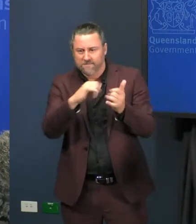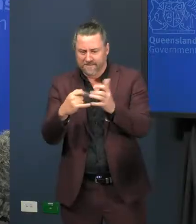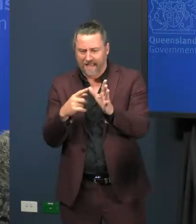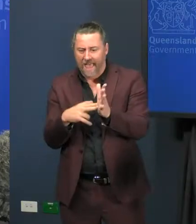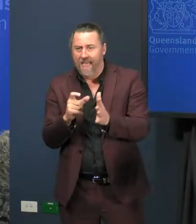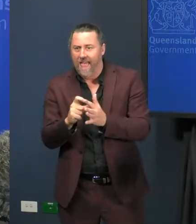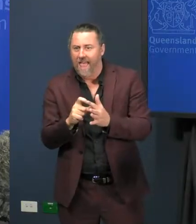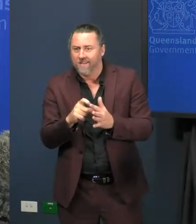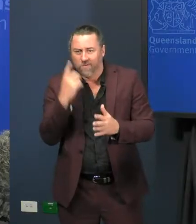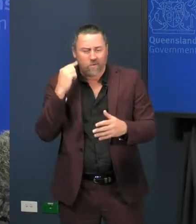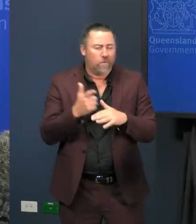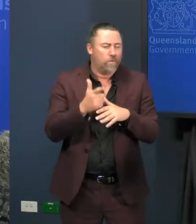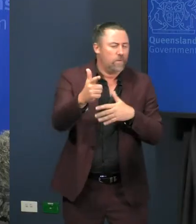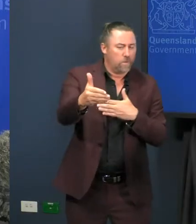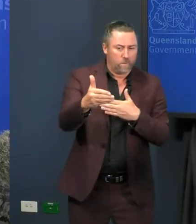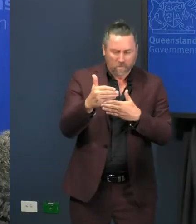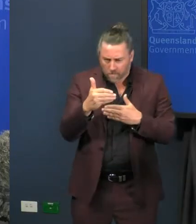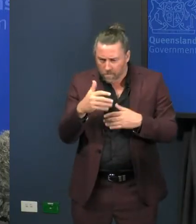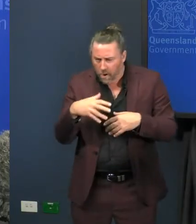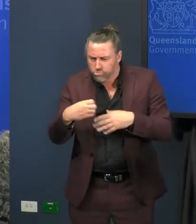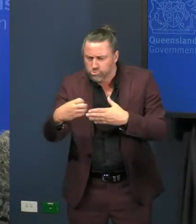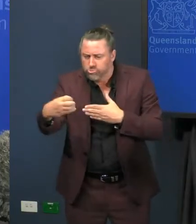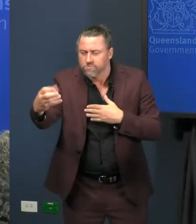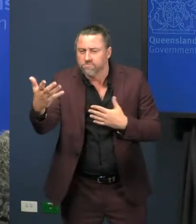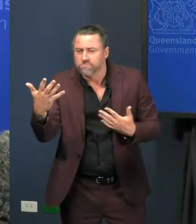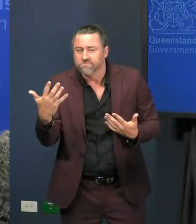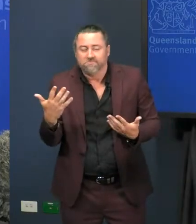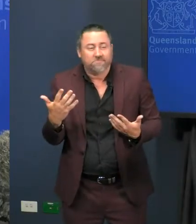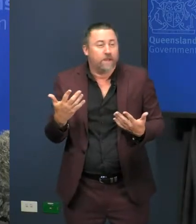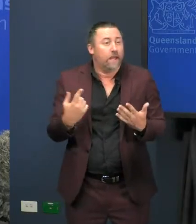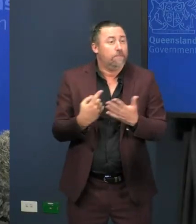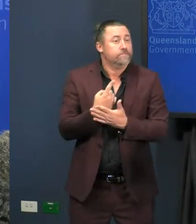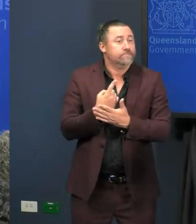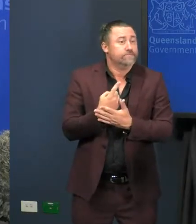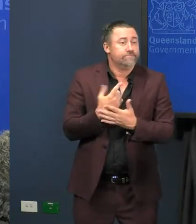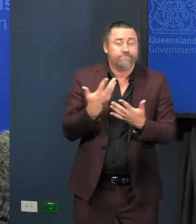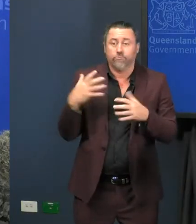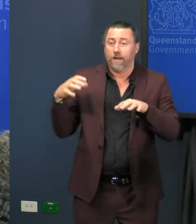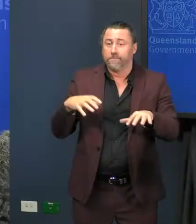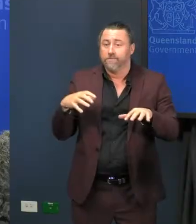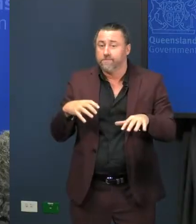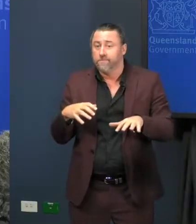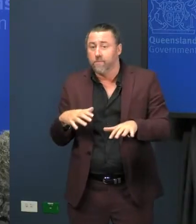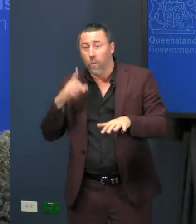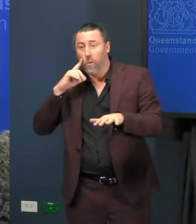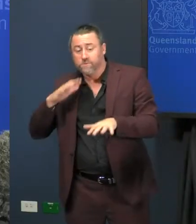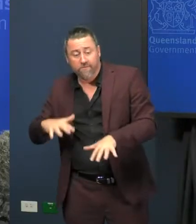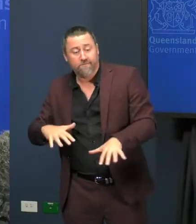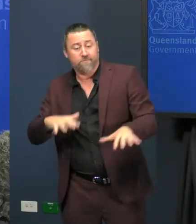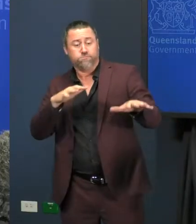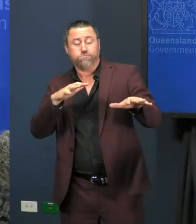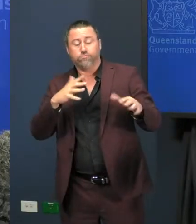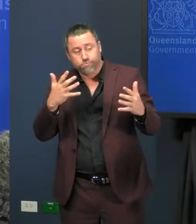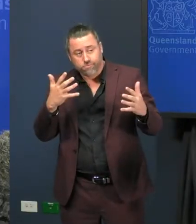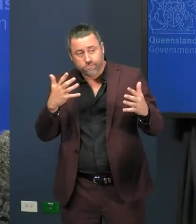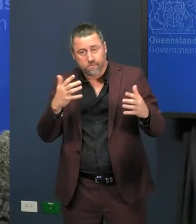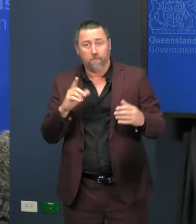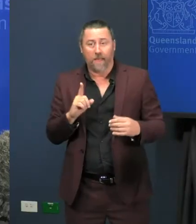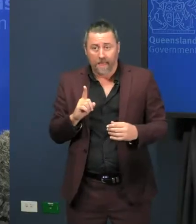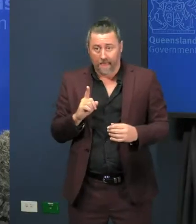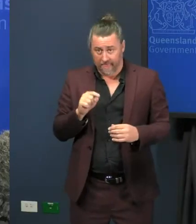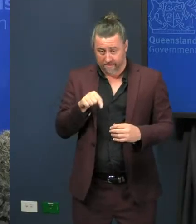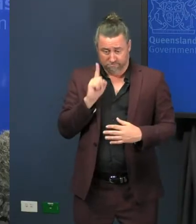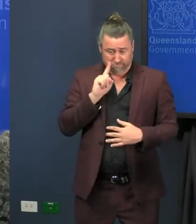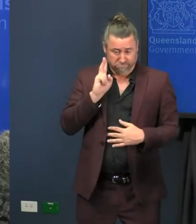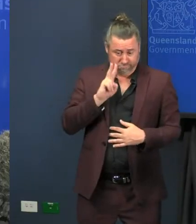week to respond as the cyclone moves down the coast. But now we're turning our attention to later in the